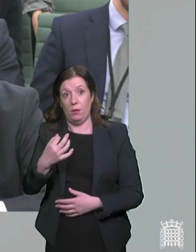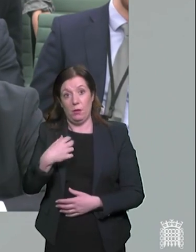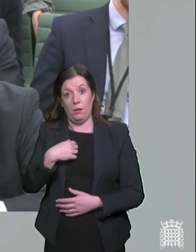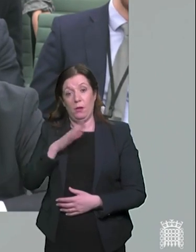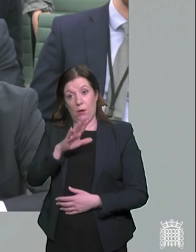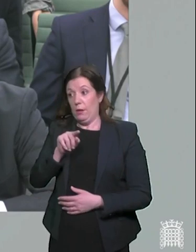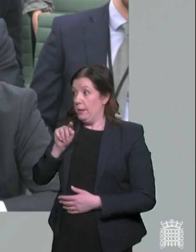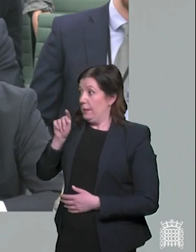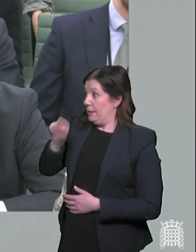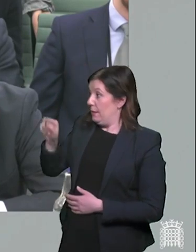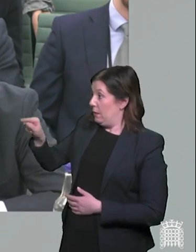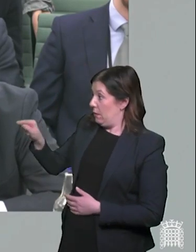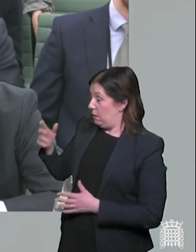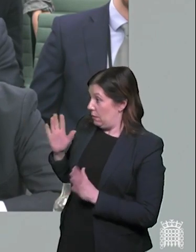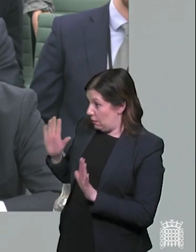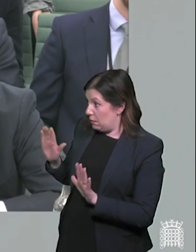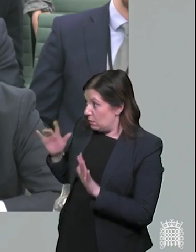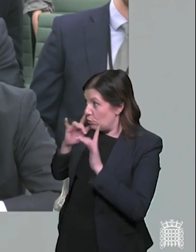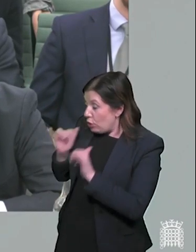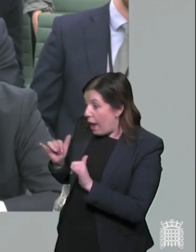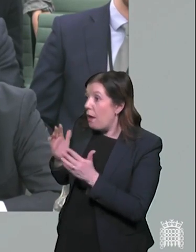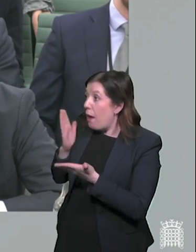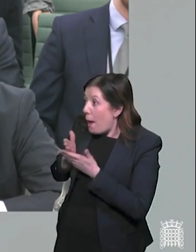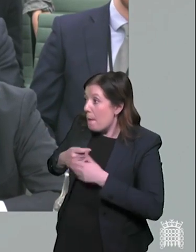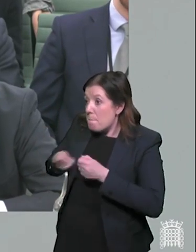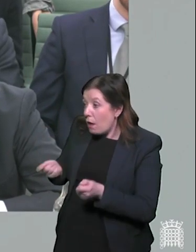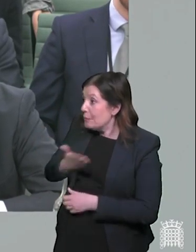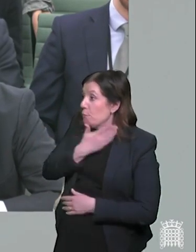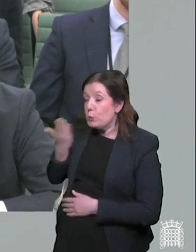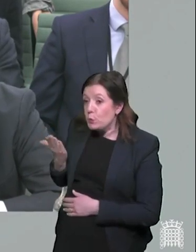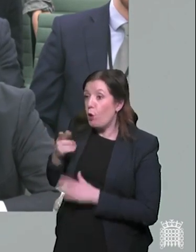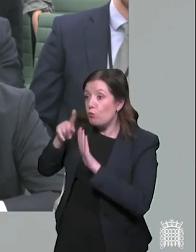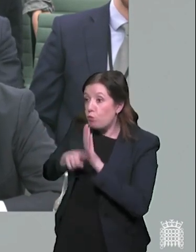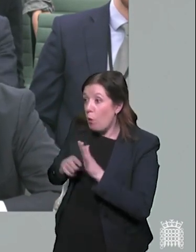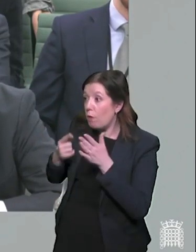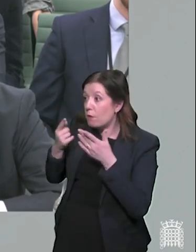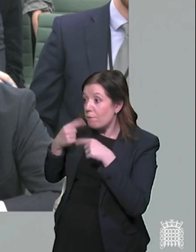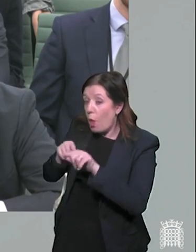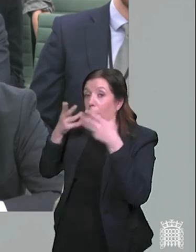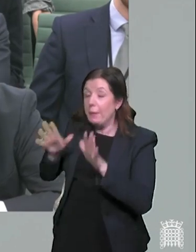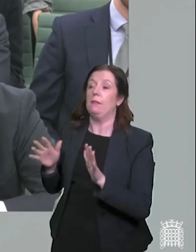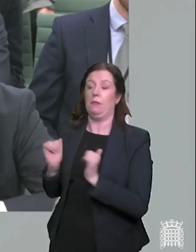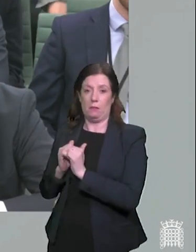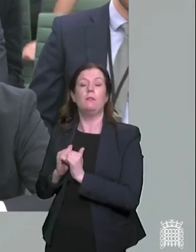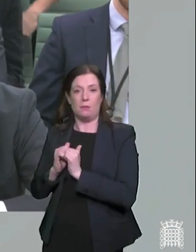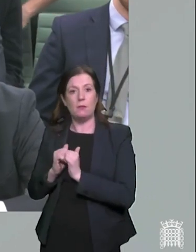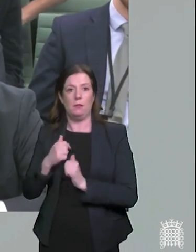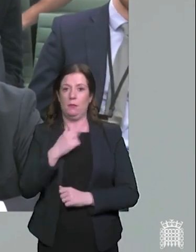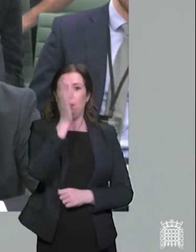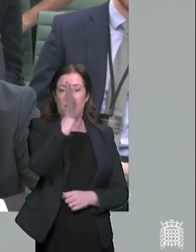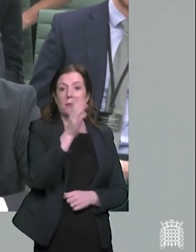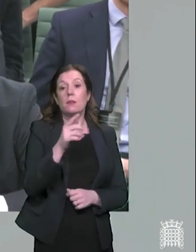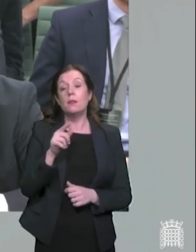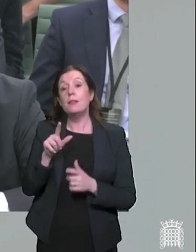been repeatedly assured that there was no party and that no rules were broken. I was referring to the